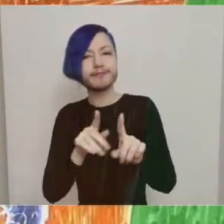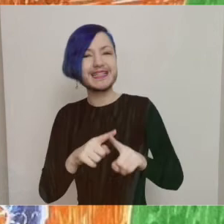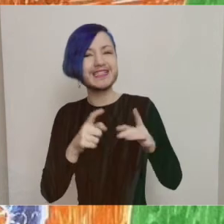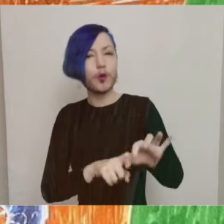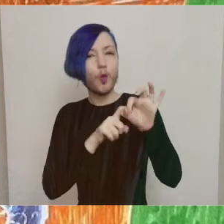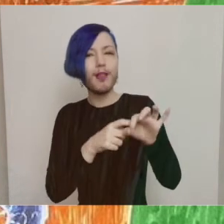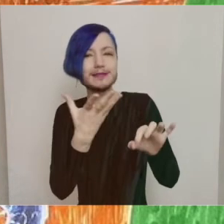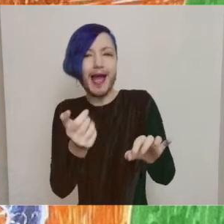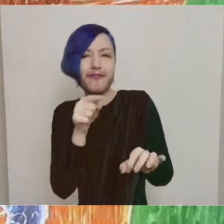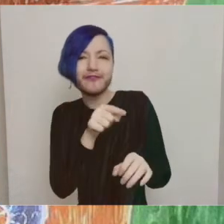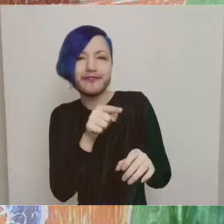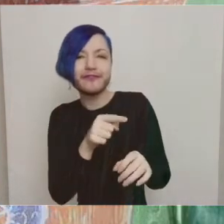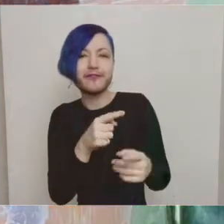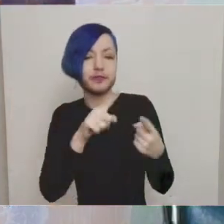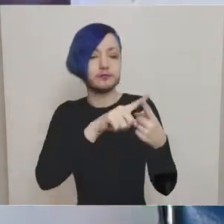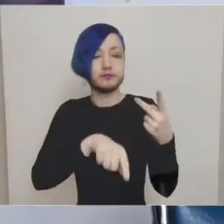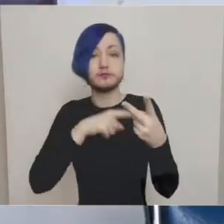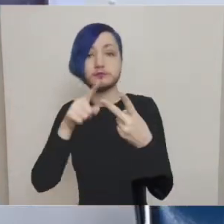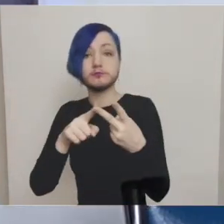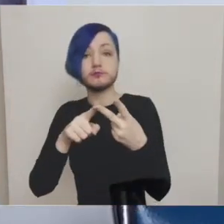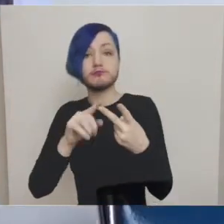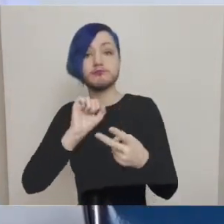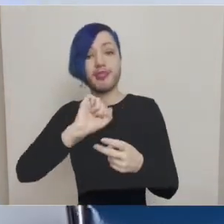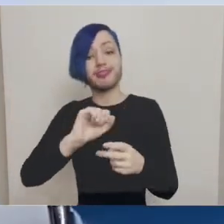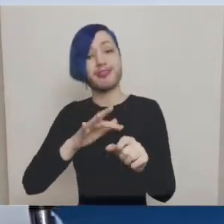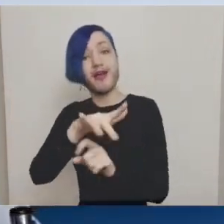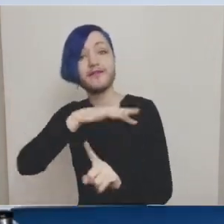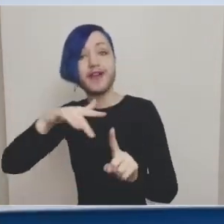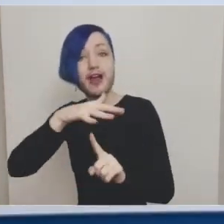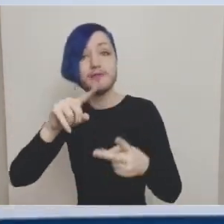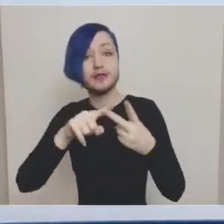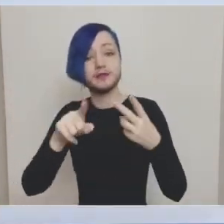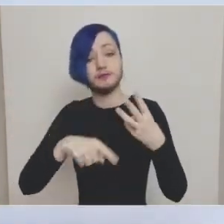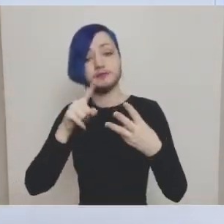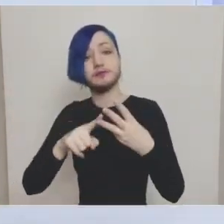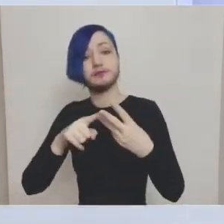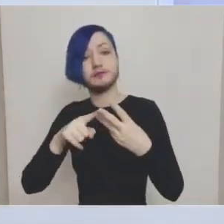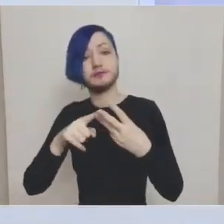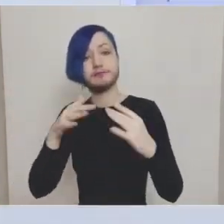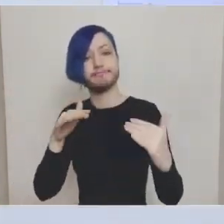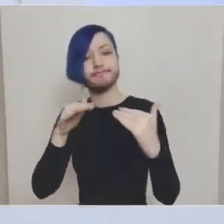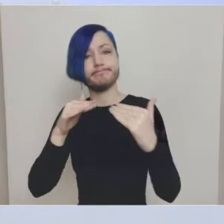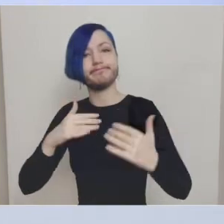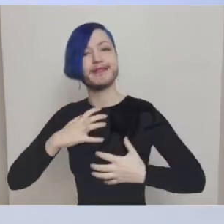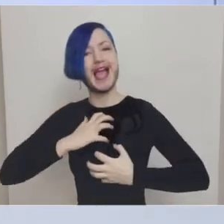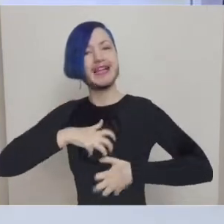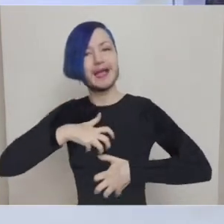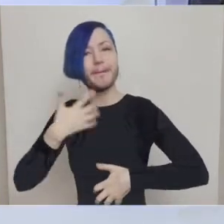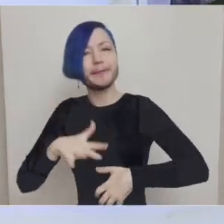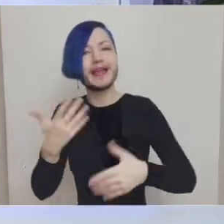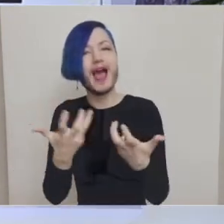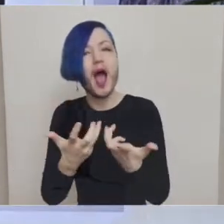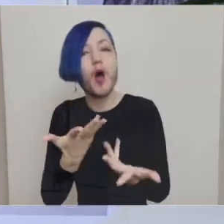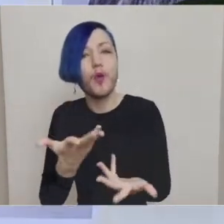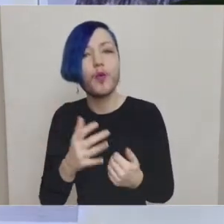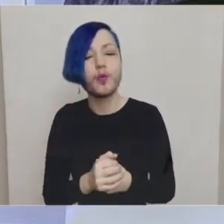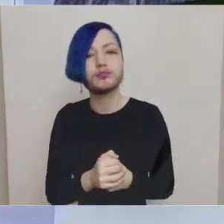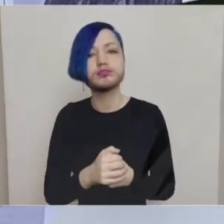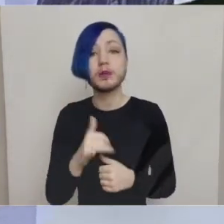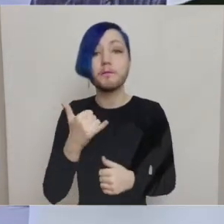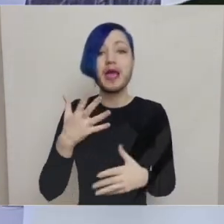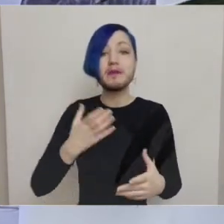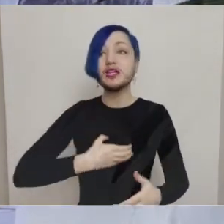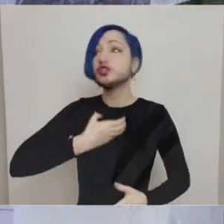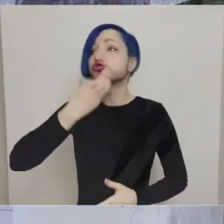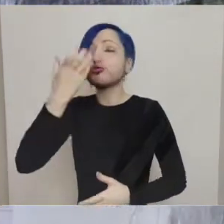to think of the environment they live in and how they have adapted to match this space. What would happen if we merged a giraffe